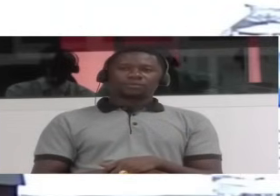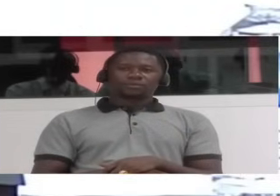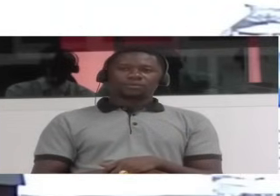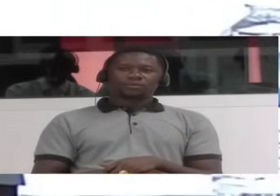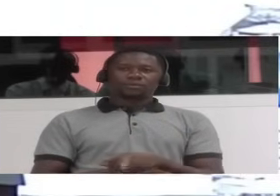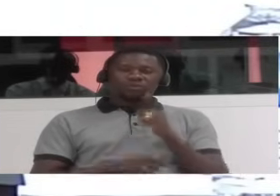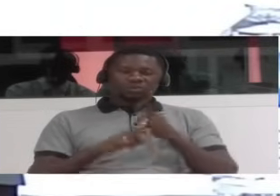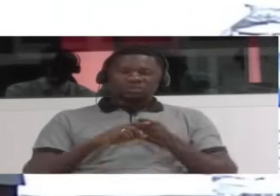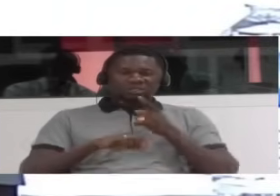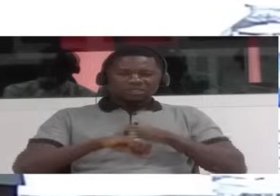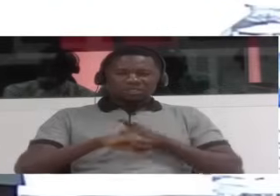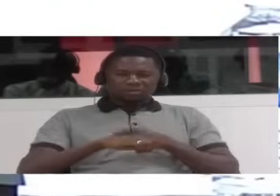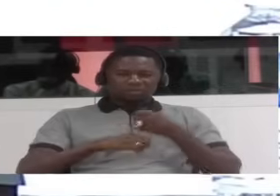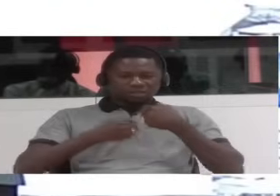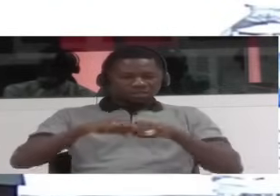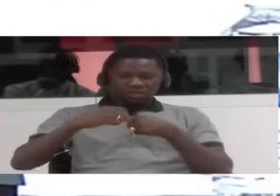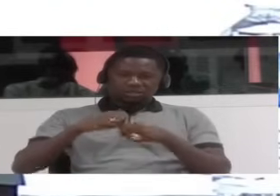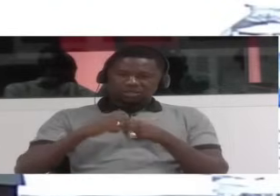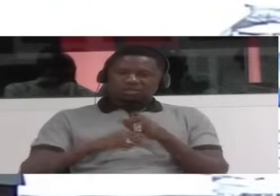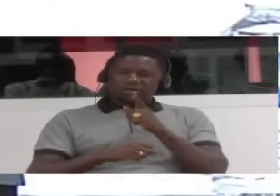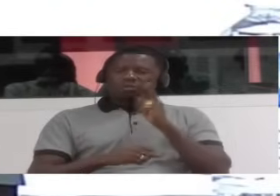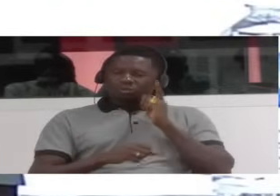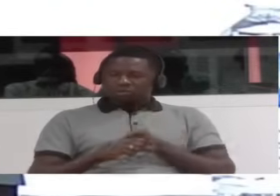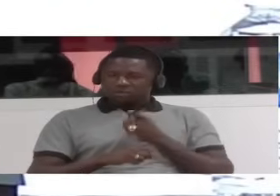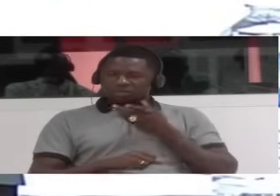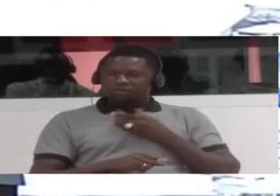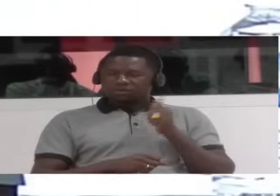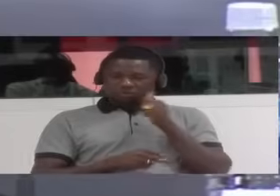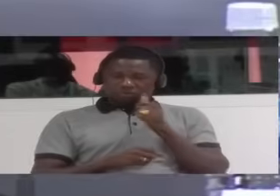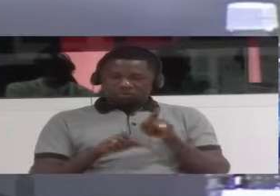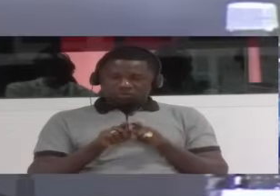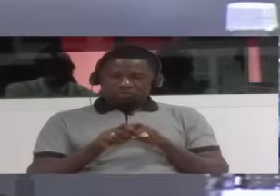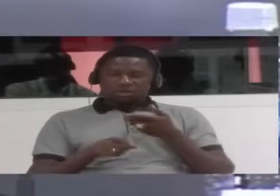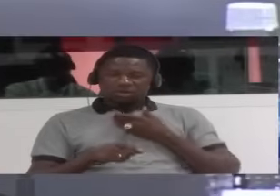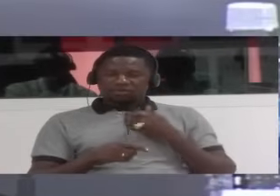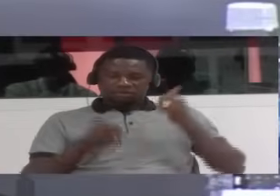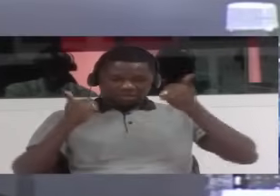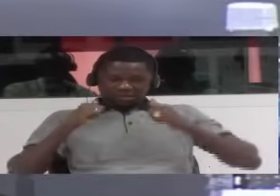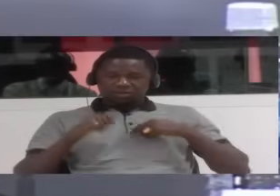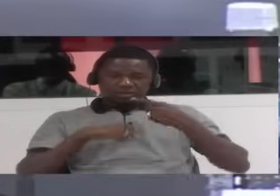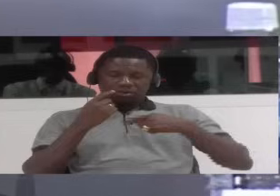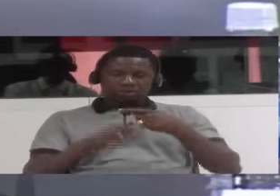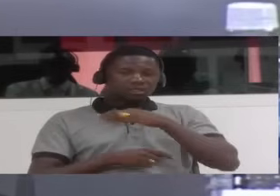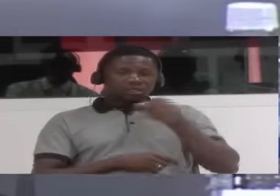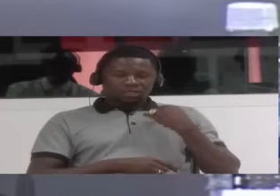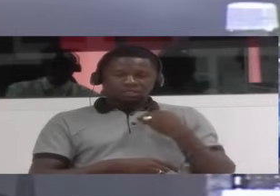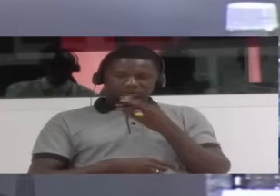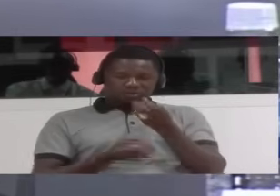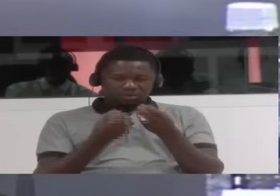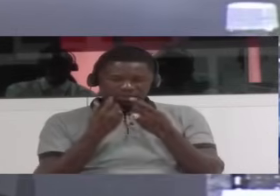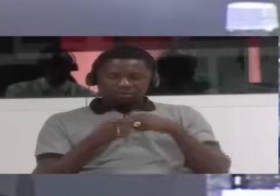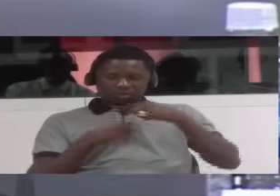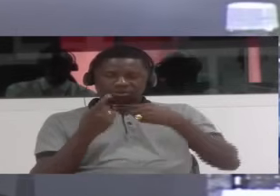But during this jungler training, there was also another incident of killing. Could you tell us about